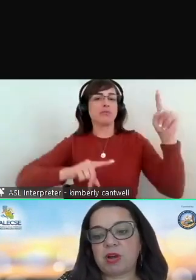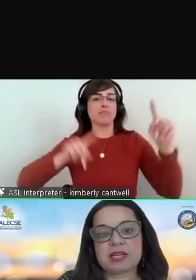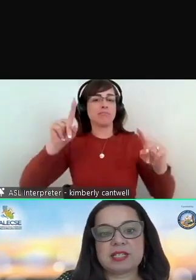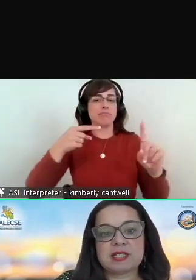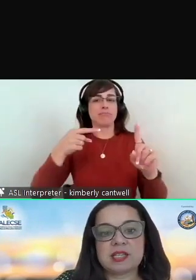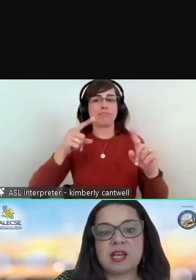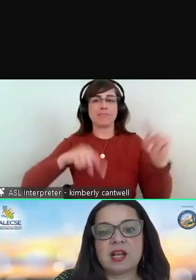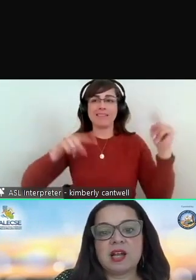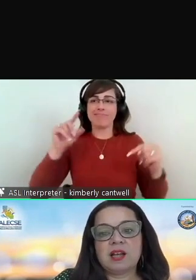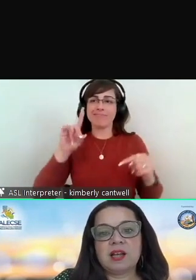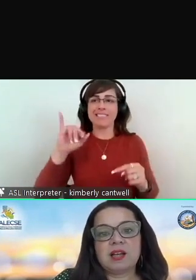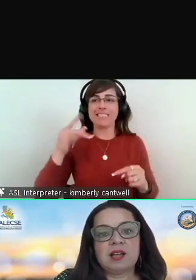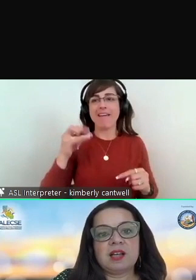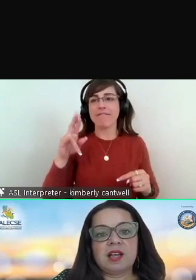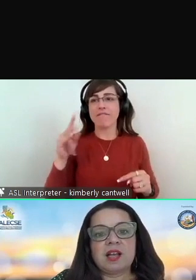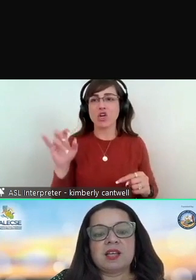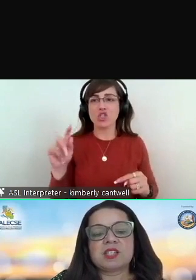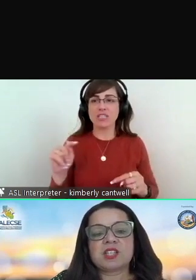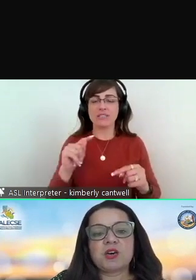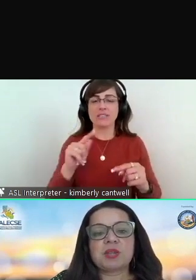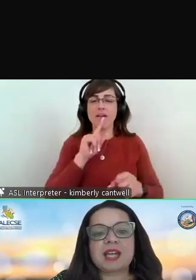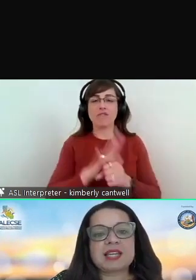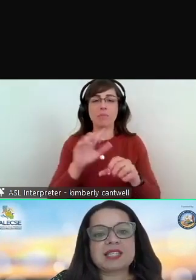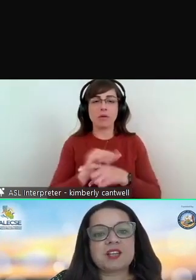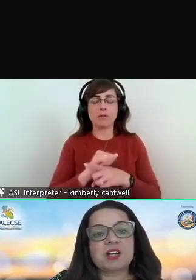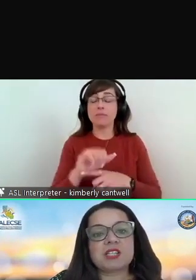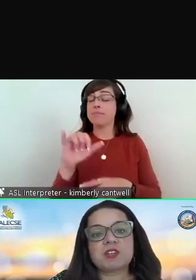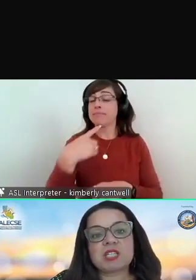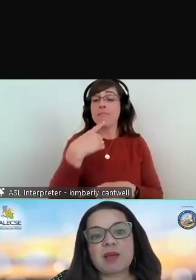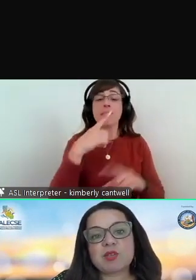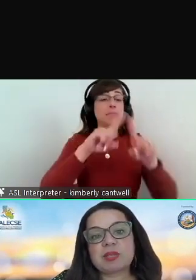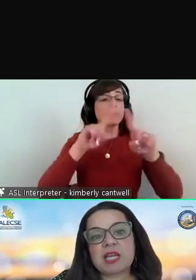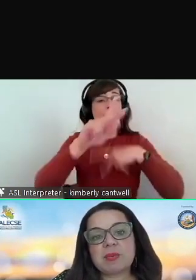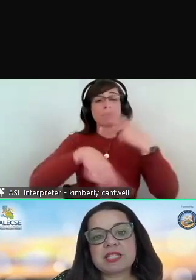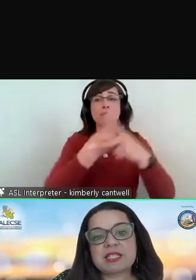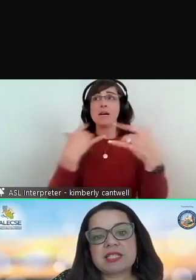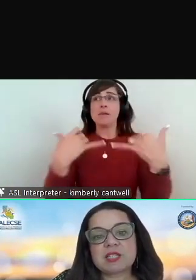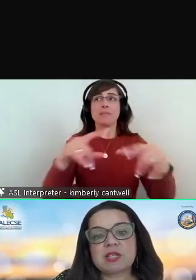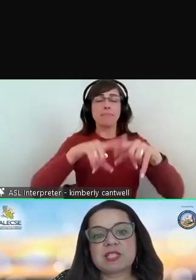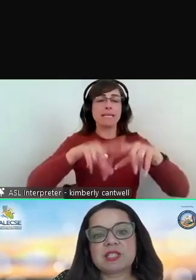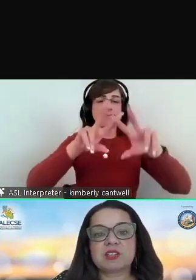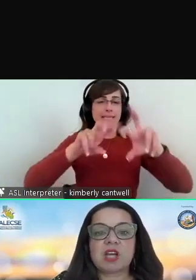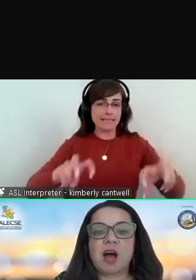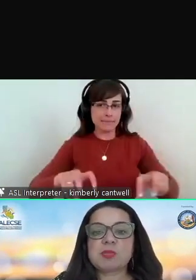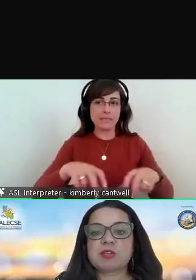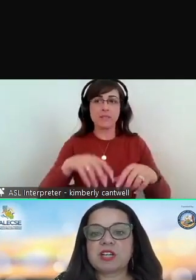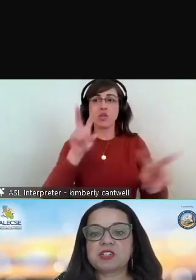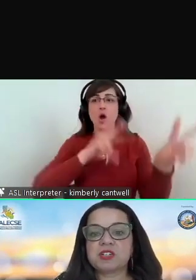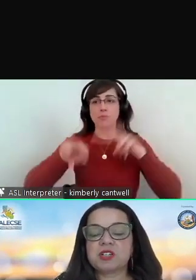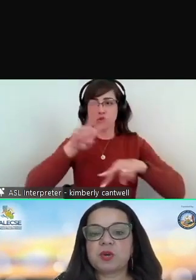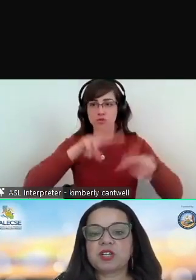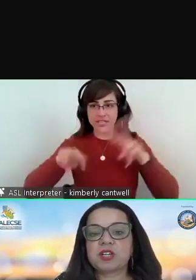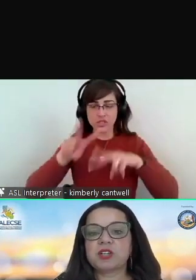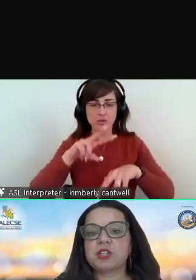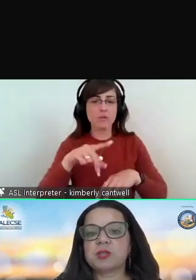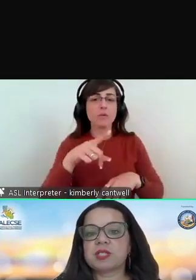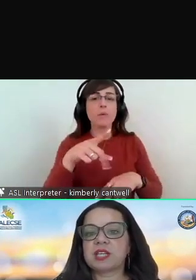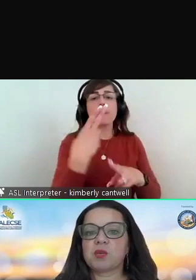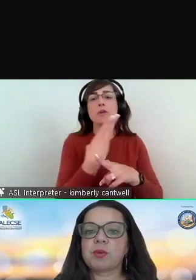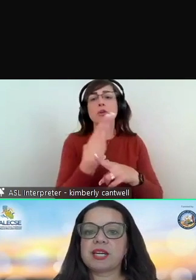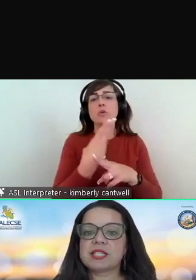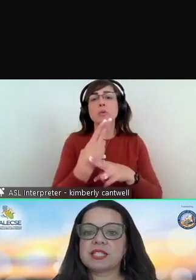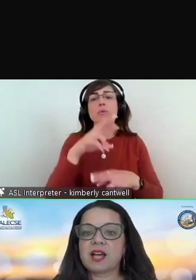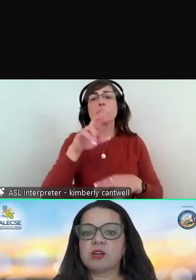affirming practice. So like I said, there are different types of play-based assessments. There's observational,